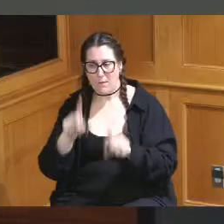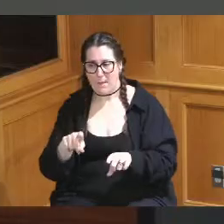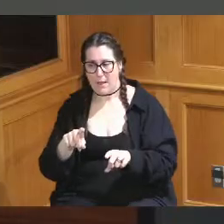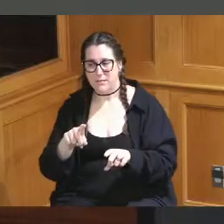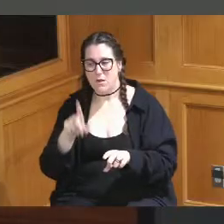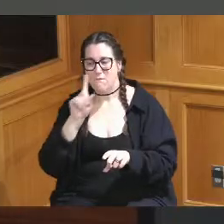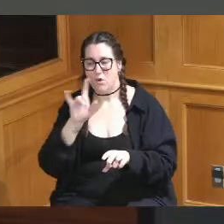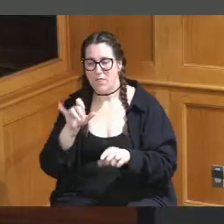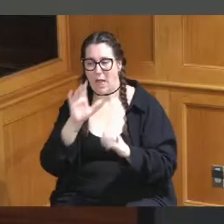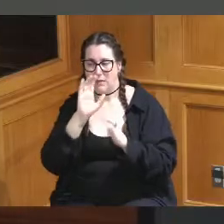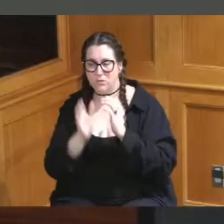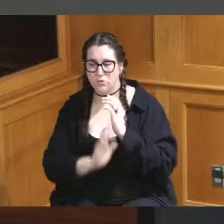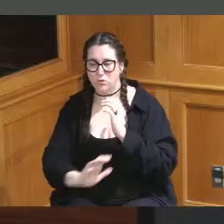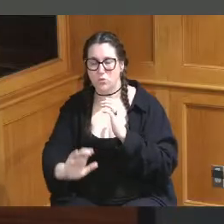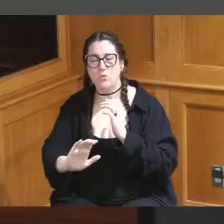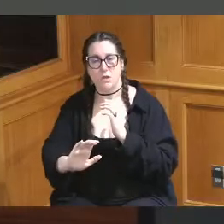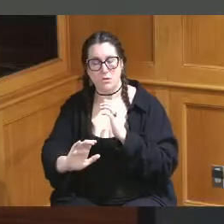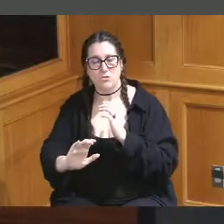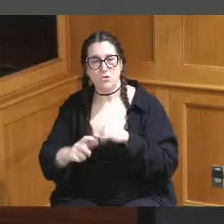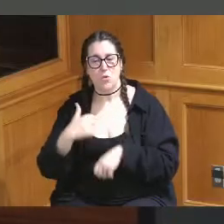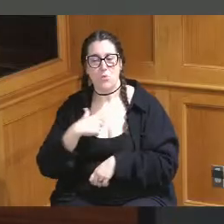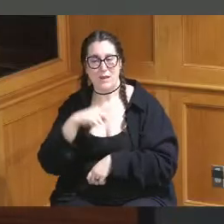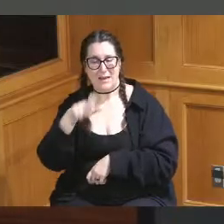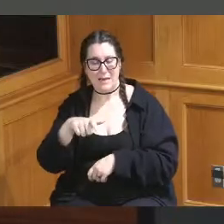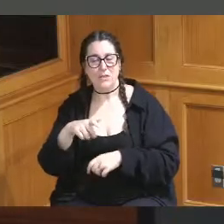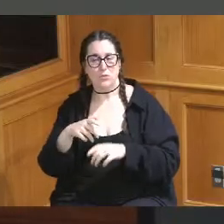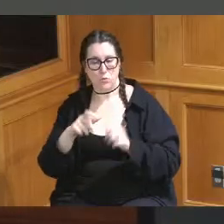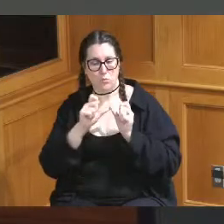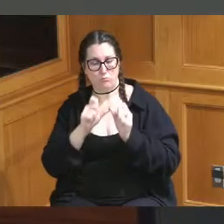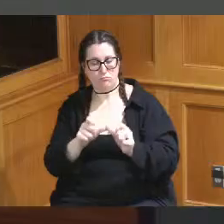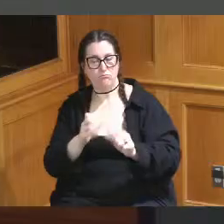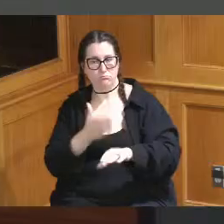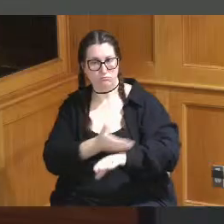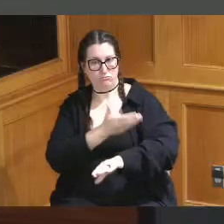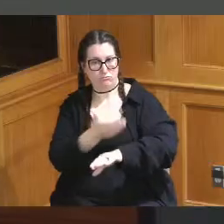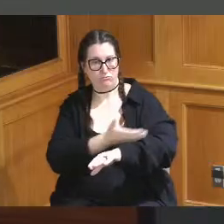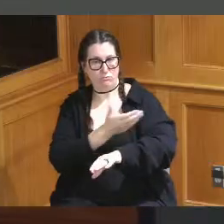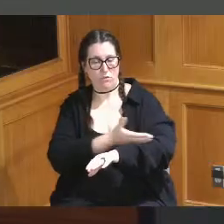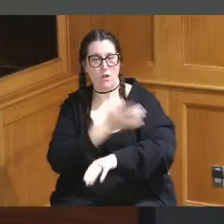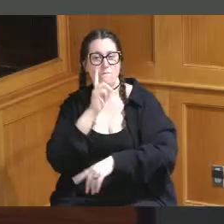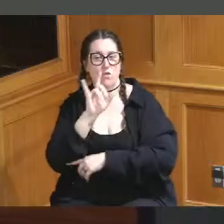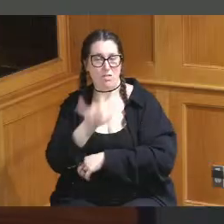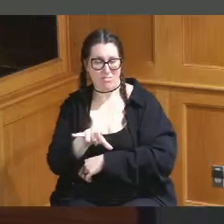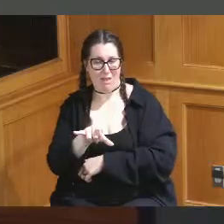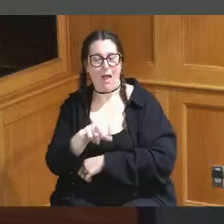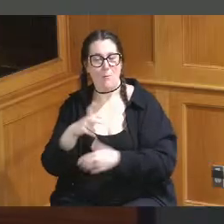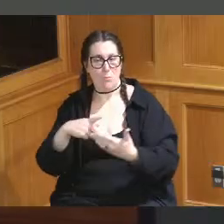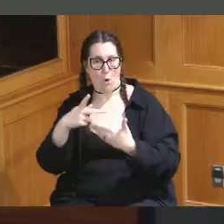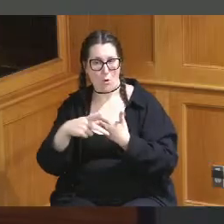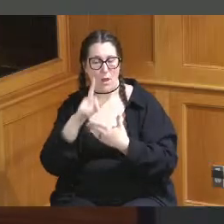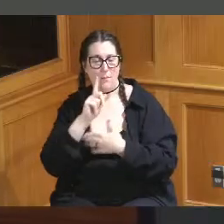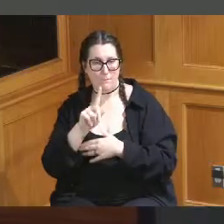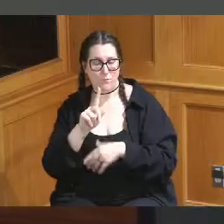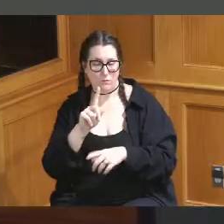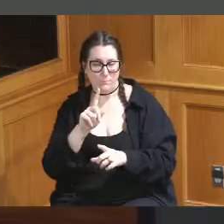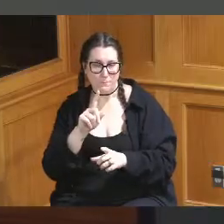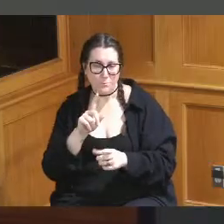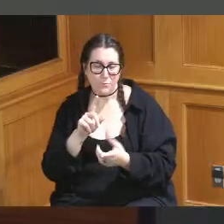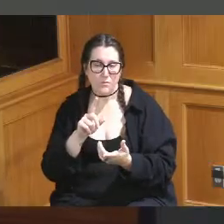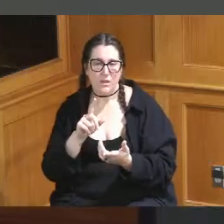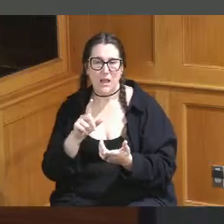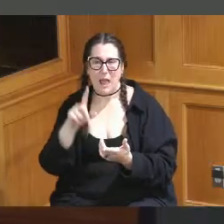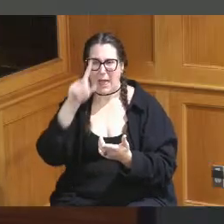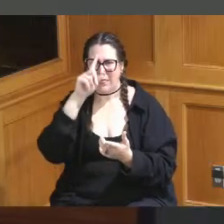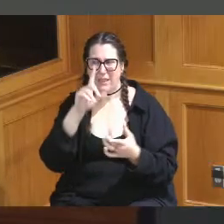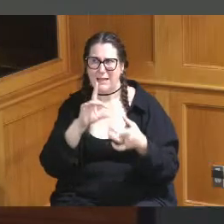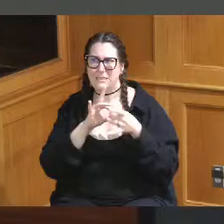construct, determining the need to proceed with the improvement, making that capital program appropriation, et cetera. I believe this is